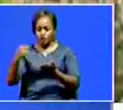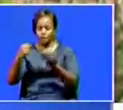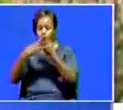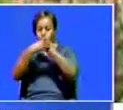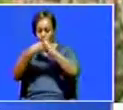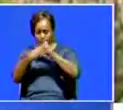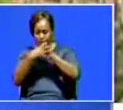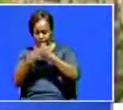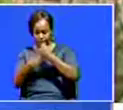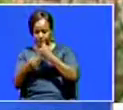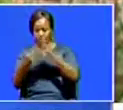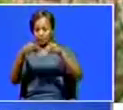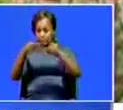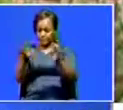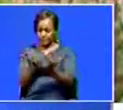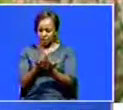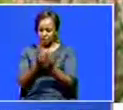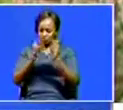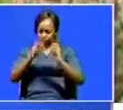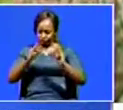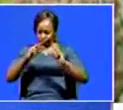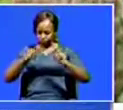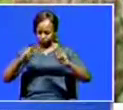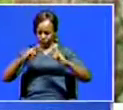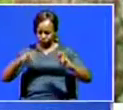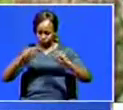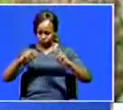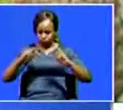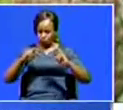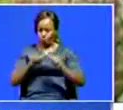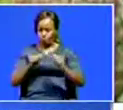department and we had x-rays done, whereby now it was discovered that